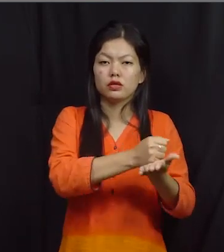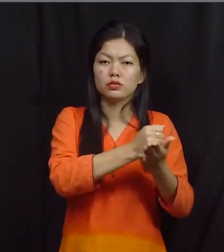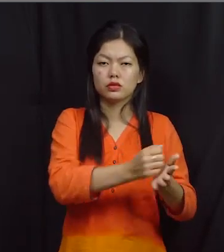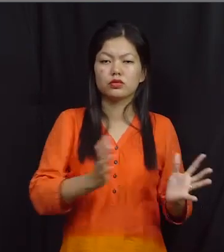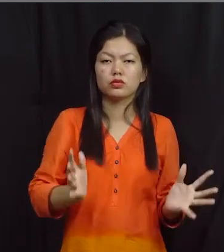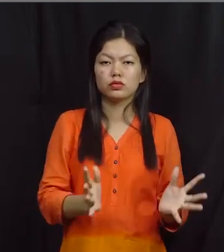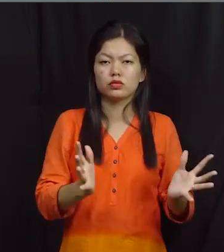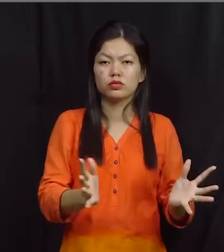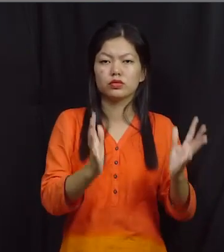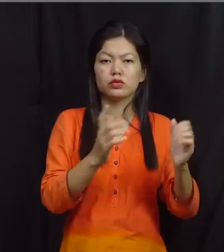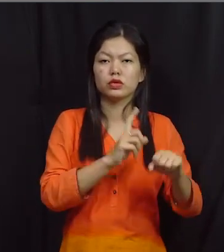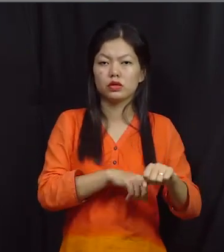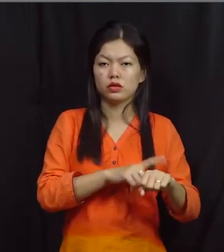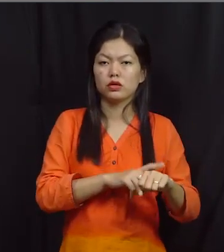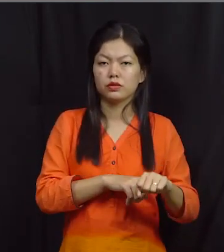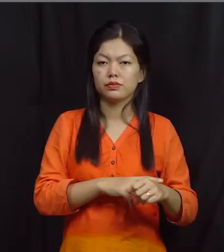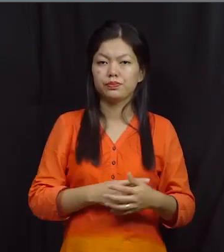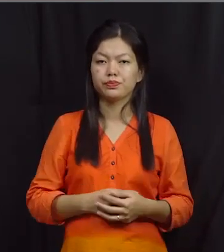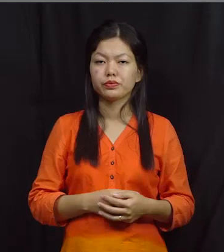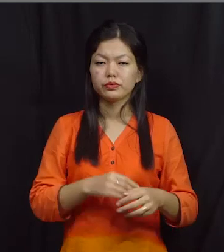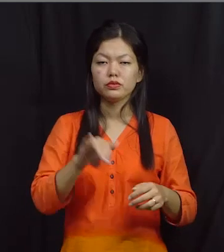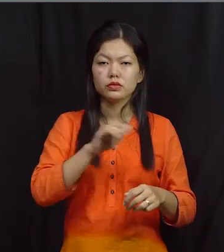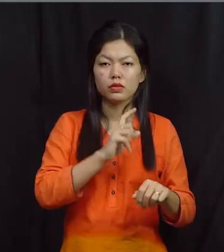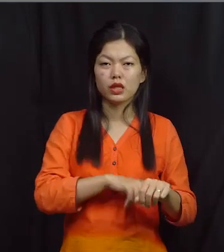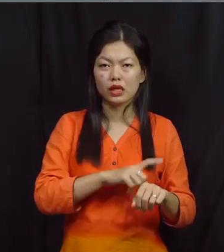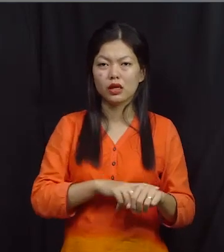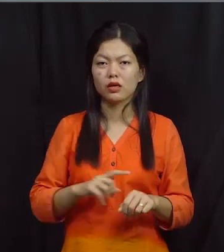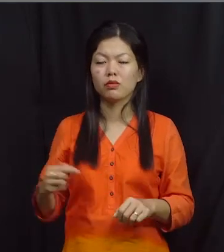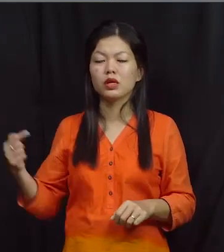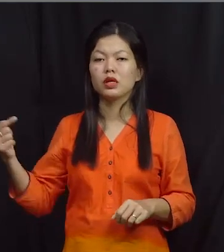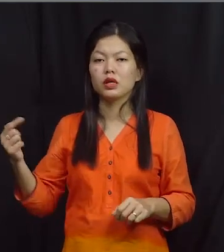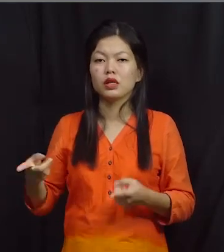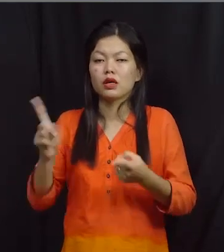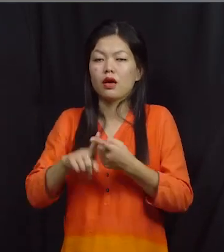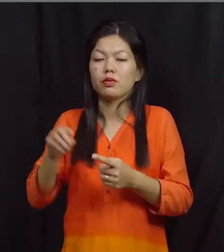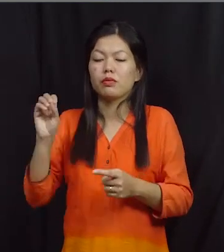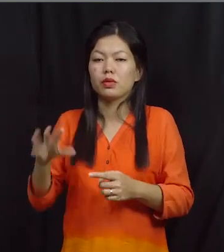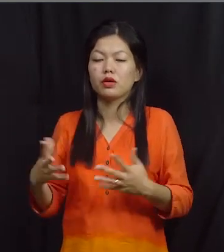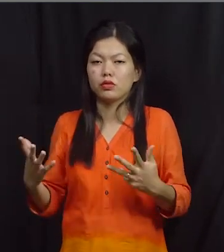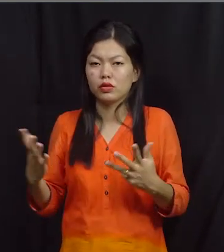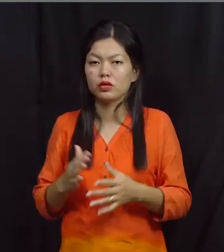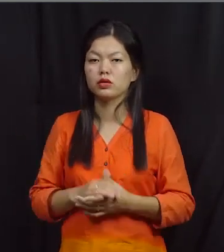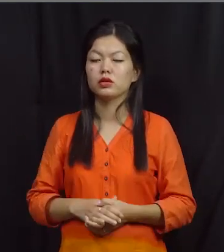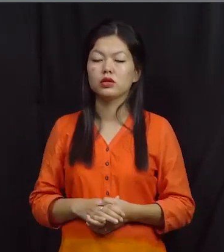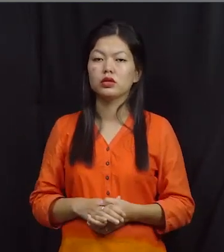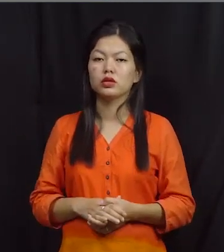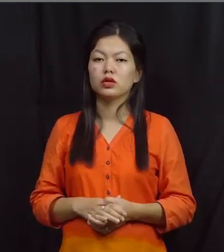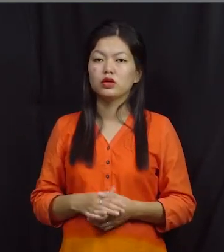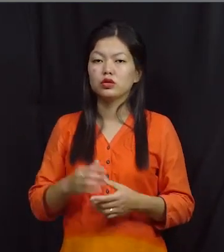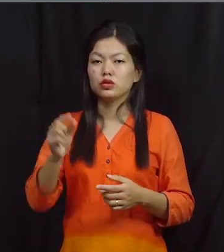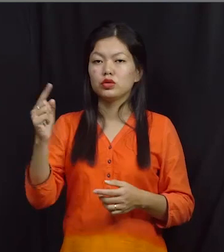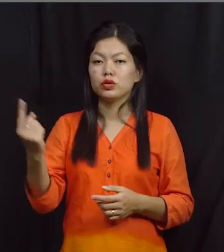social efficiency theory, the individual, the self-expression, or the, you know, the individual aim